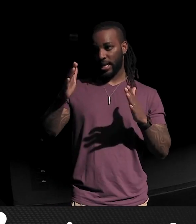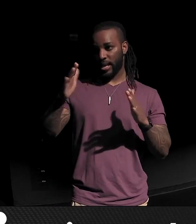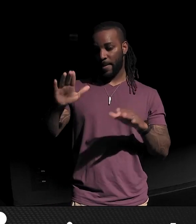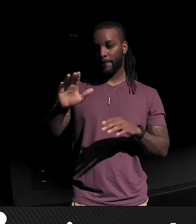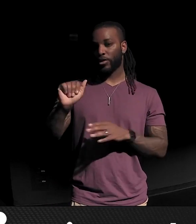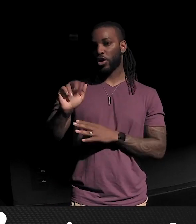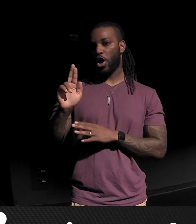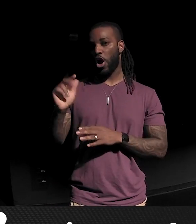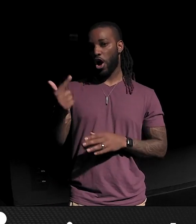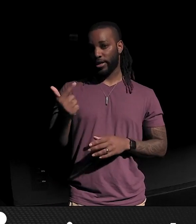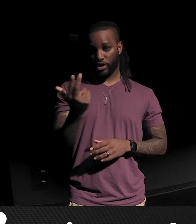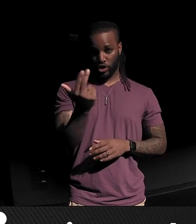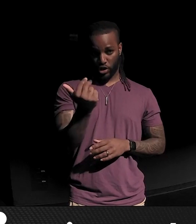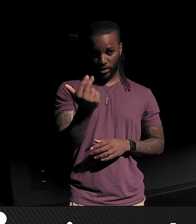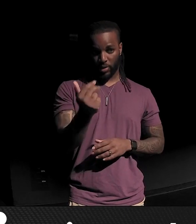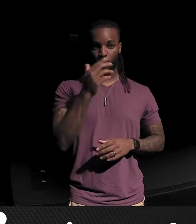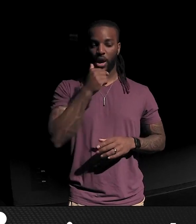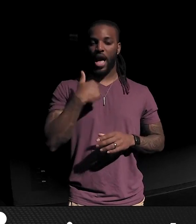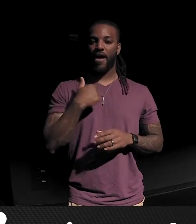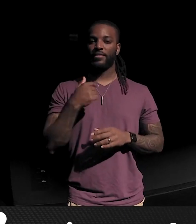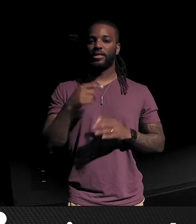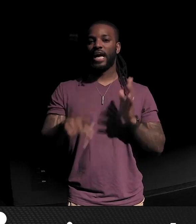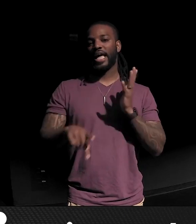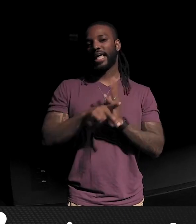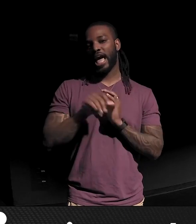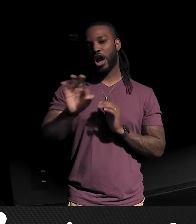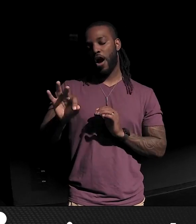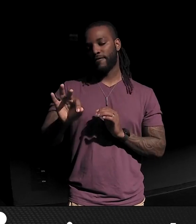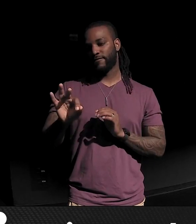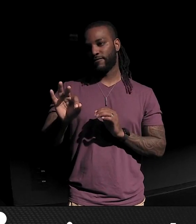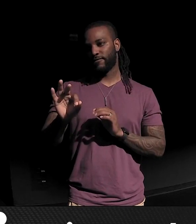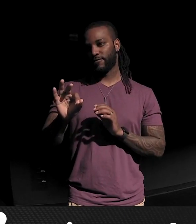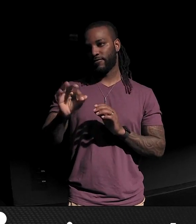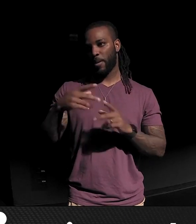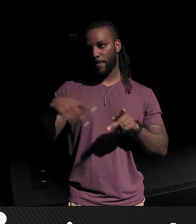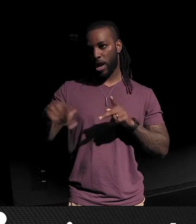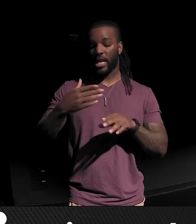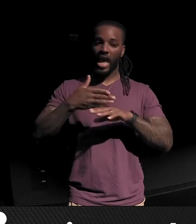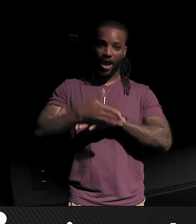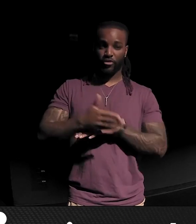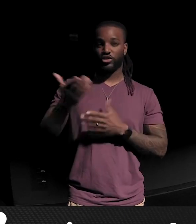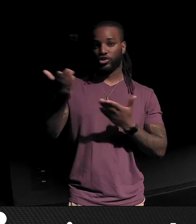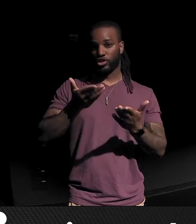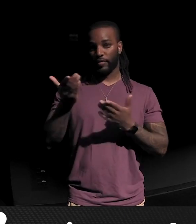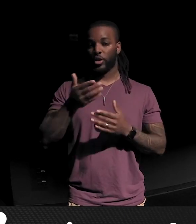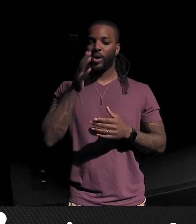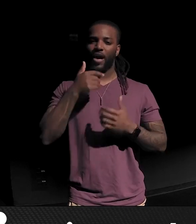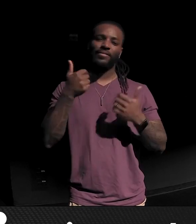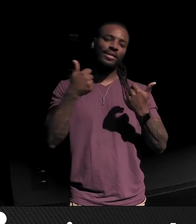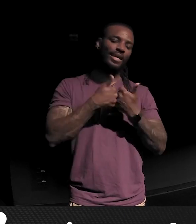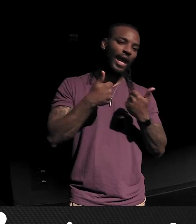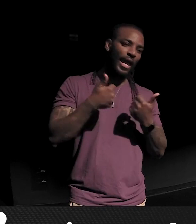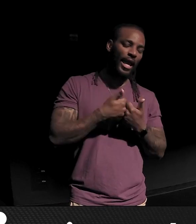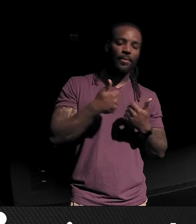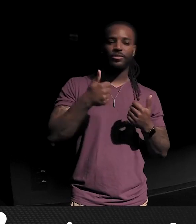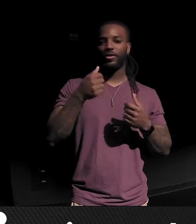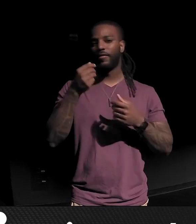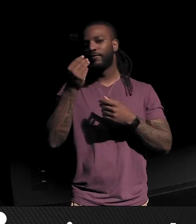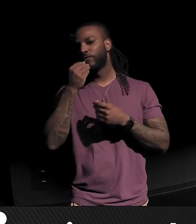August 13th, we're just going to have a kickoff party after both of the services. So we'll have games and food